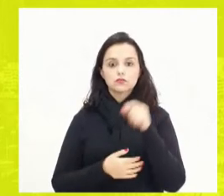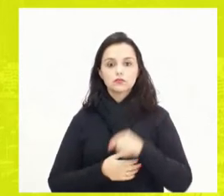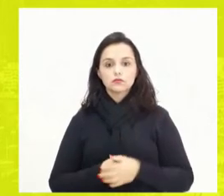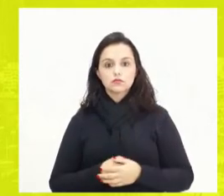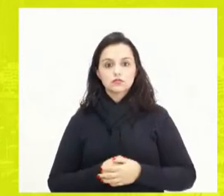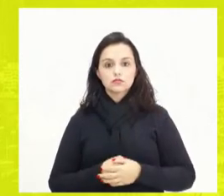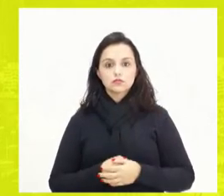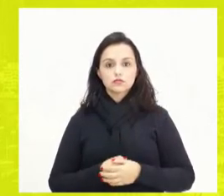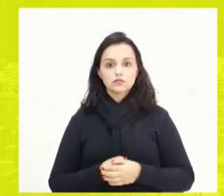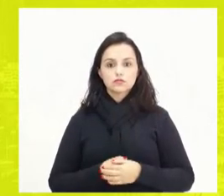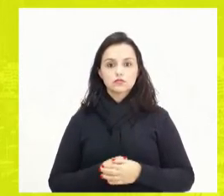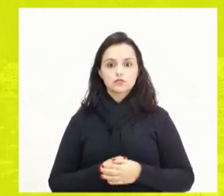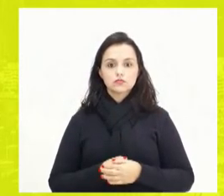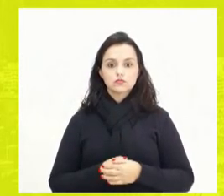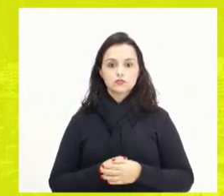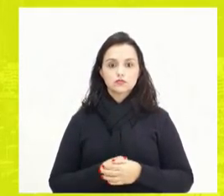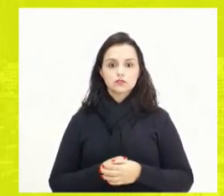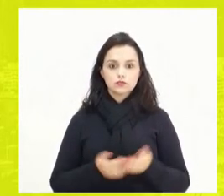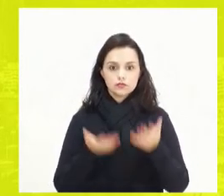situation